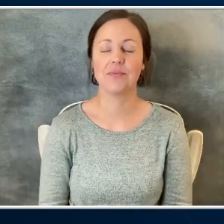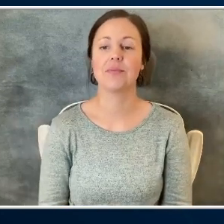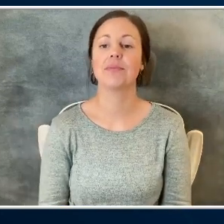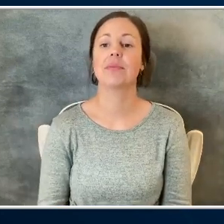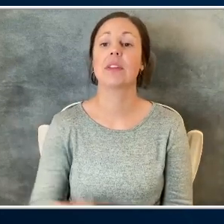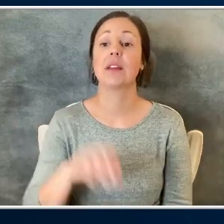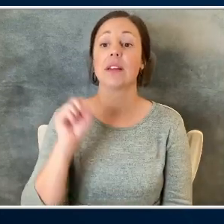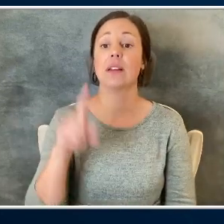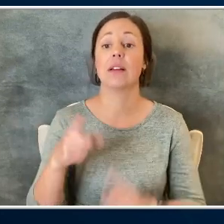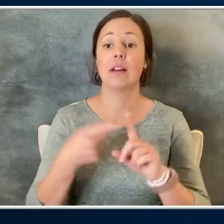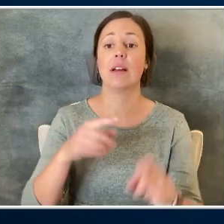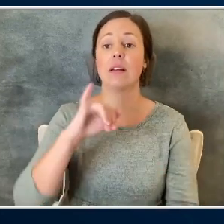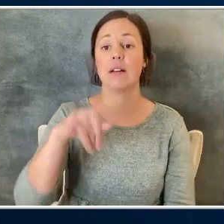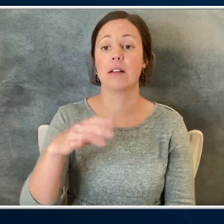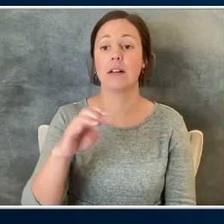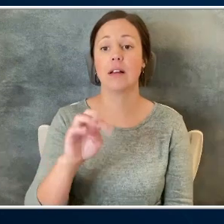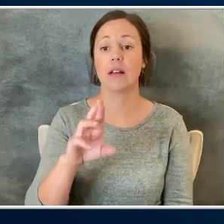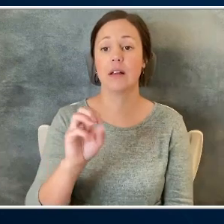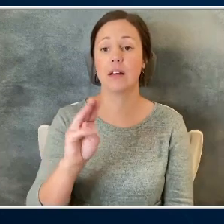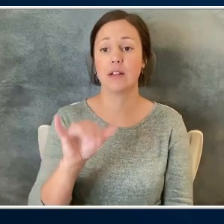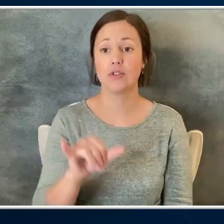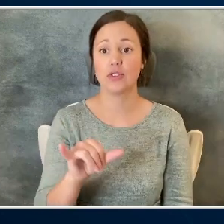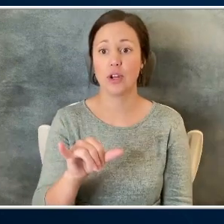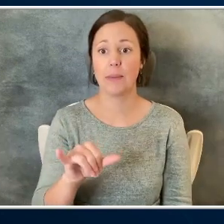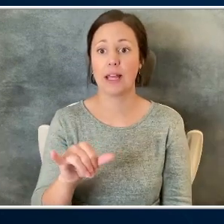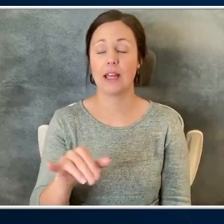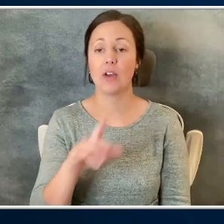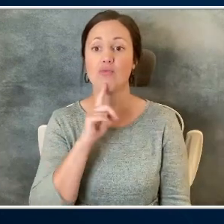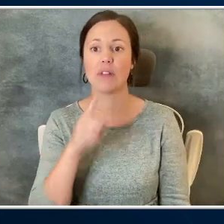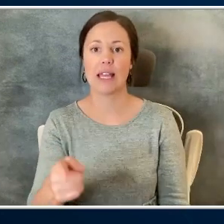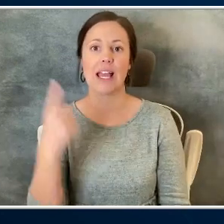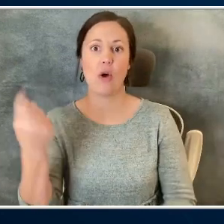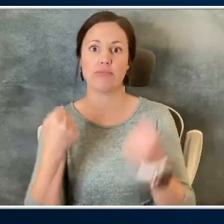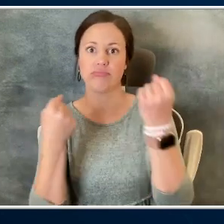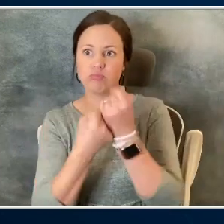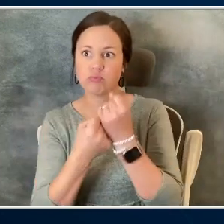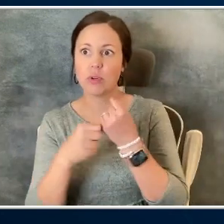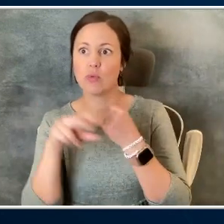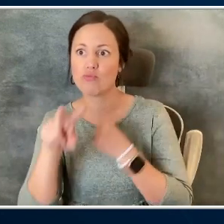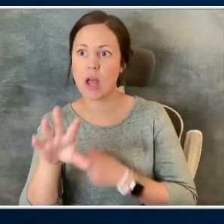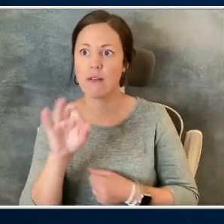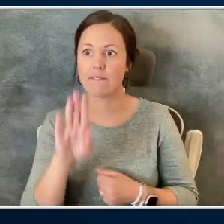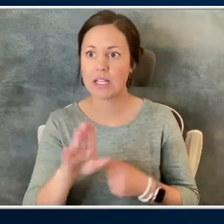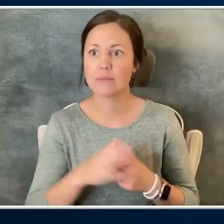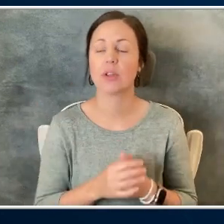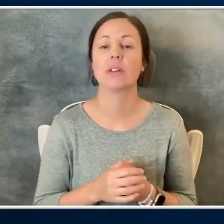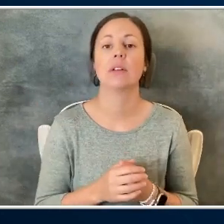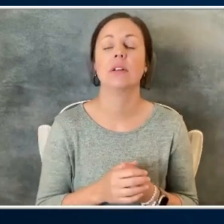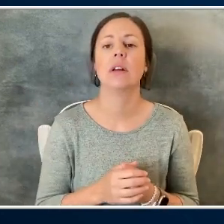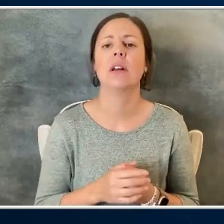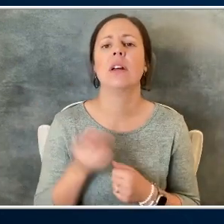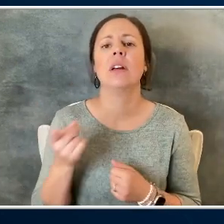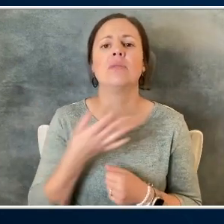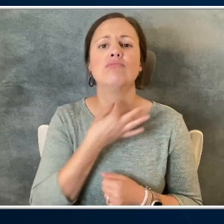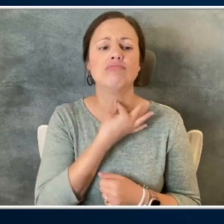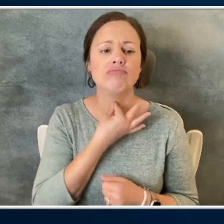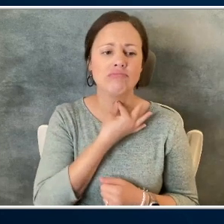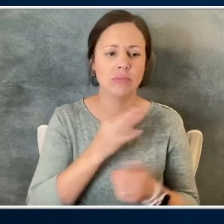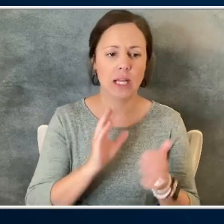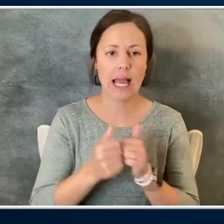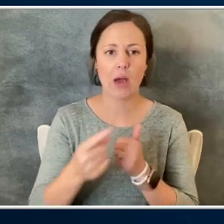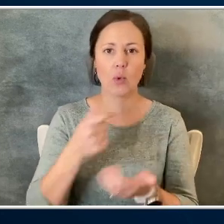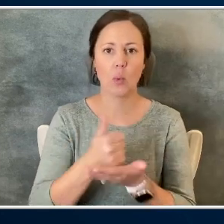from Jeremy Yenser. He's another one of our loyal Facebook viewers. Jeremy would like to know how you help guide someone through